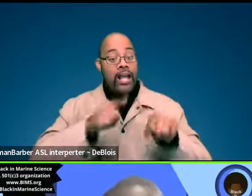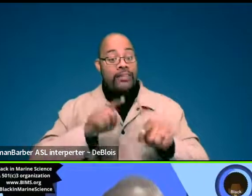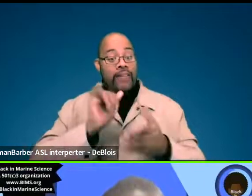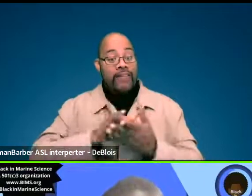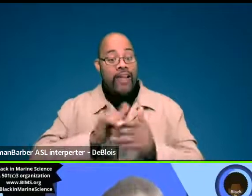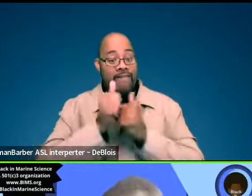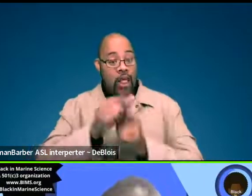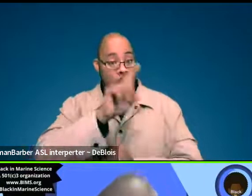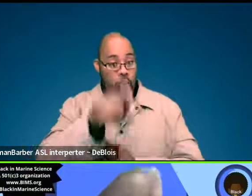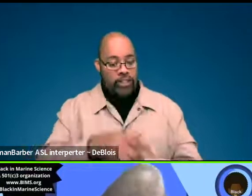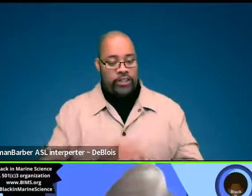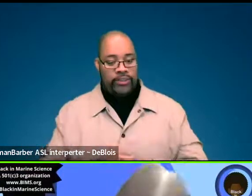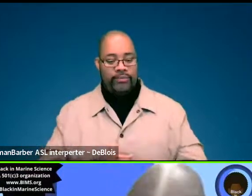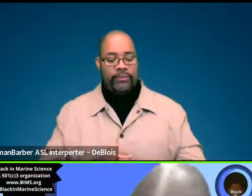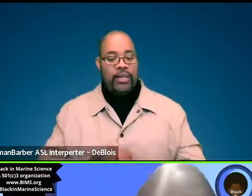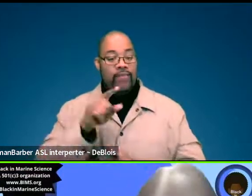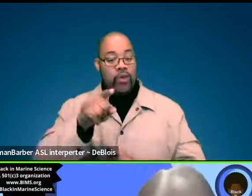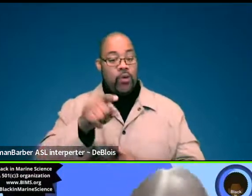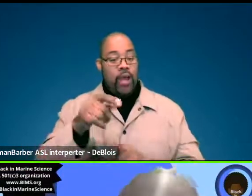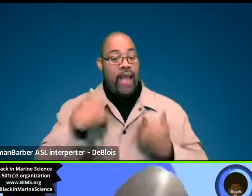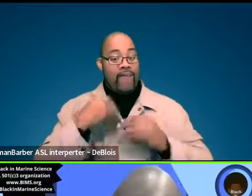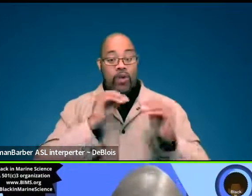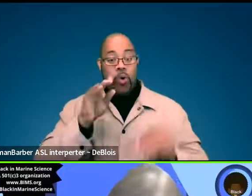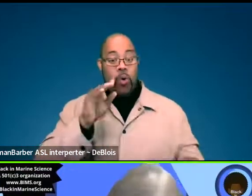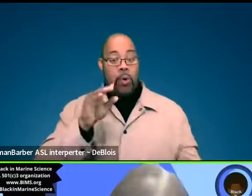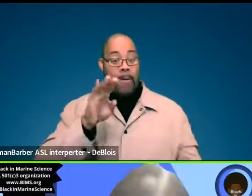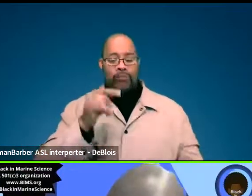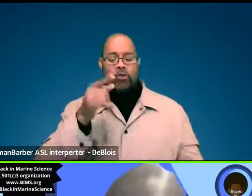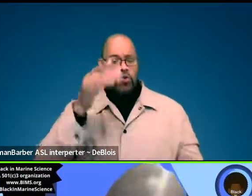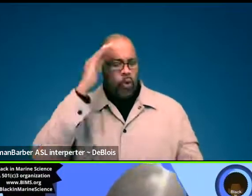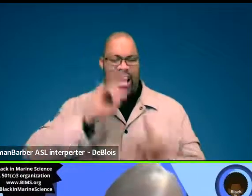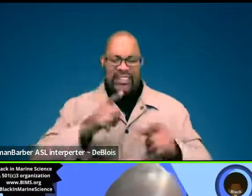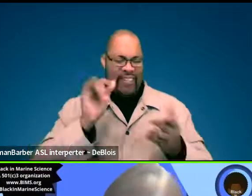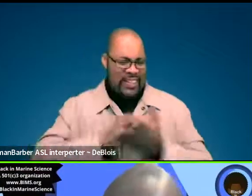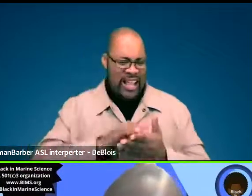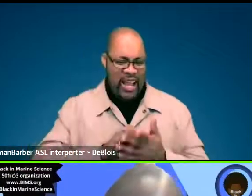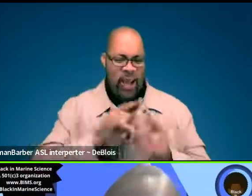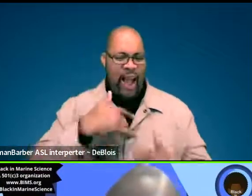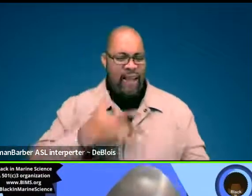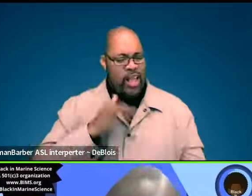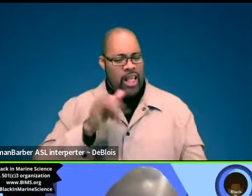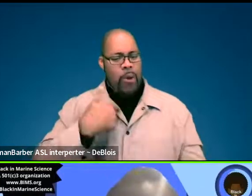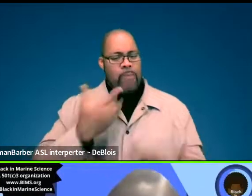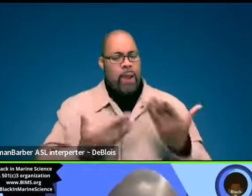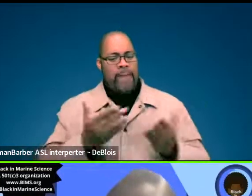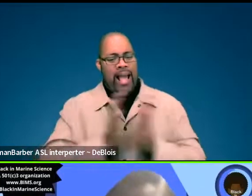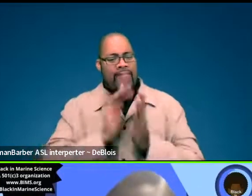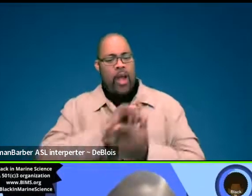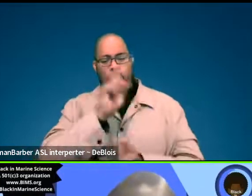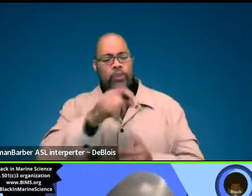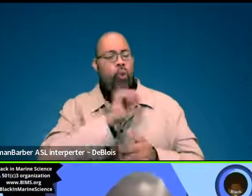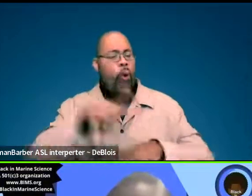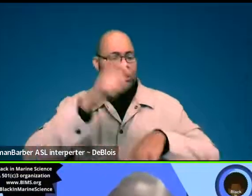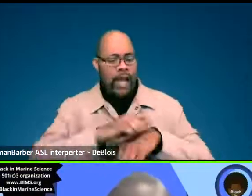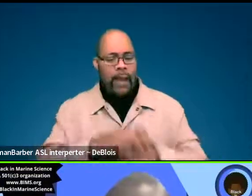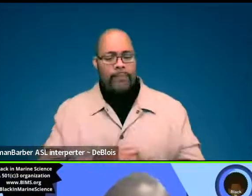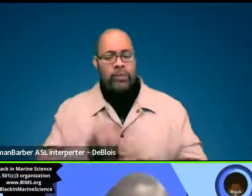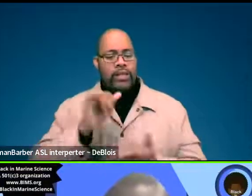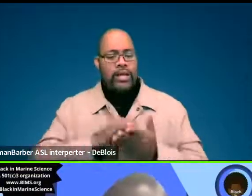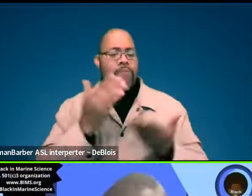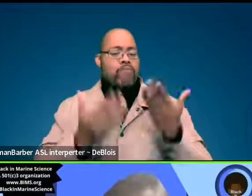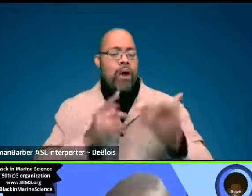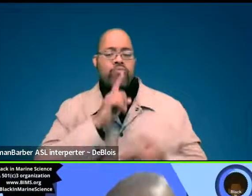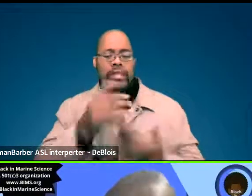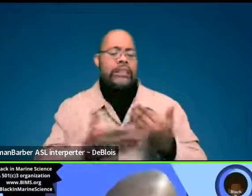the following question. If you have no BIMS, you should know the answer to this question. I feel like we probably ask this question all the time, so it's probably